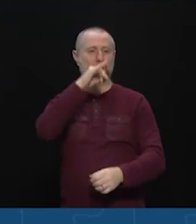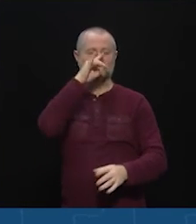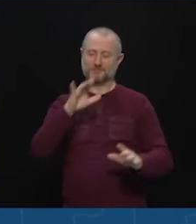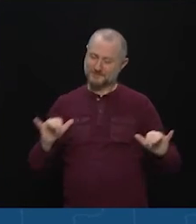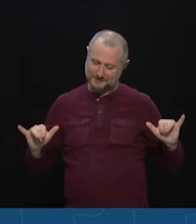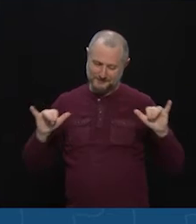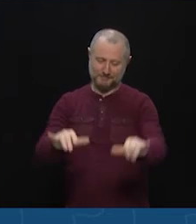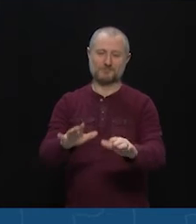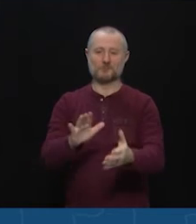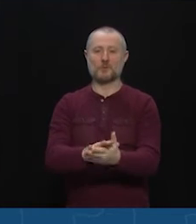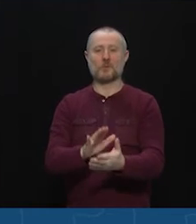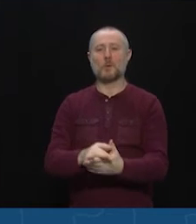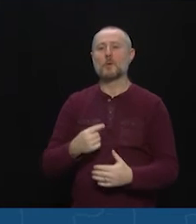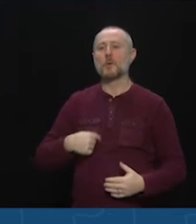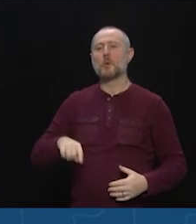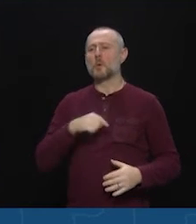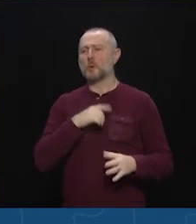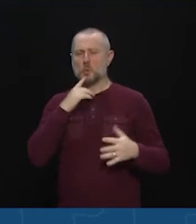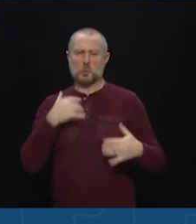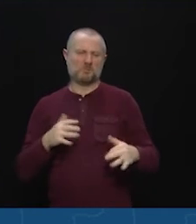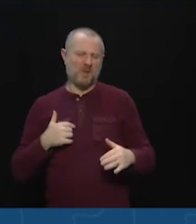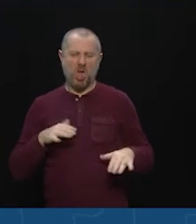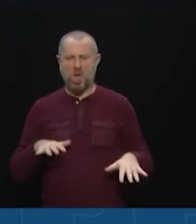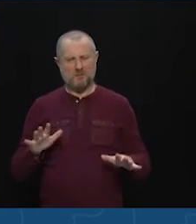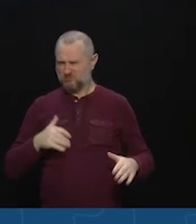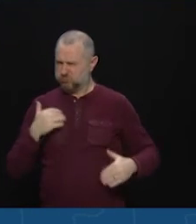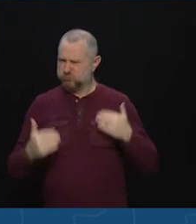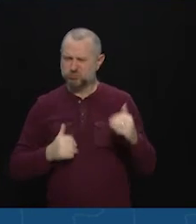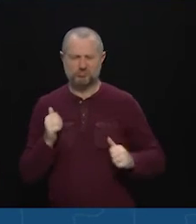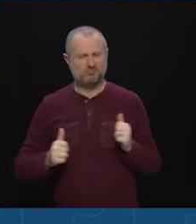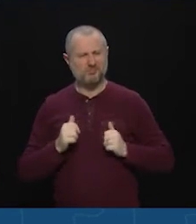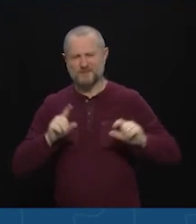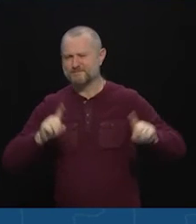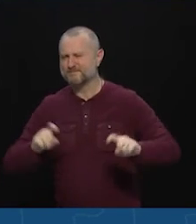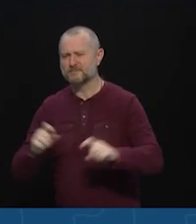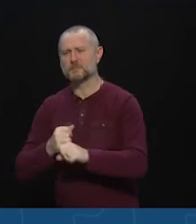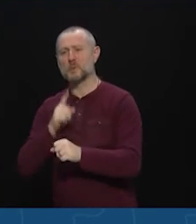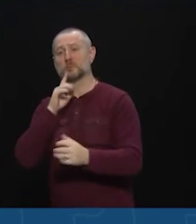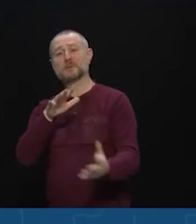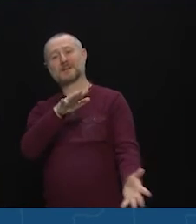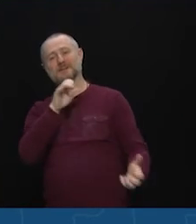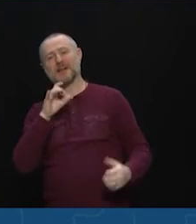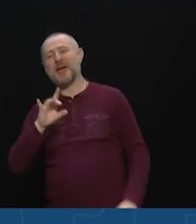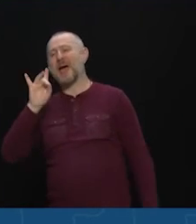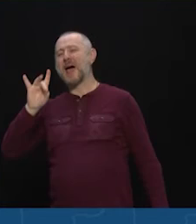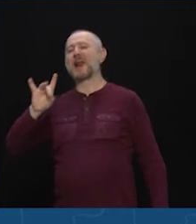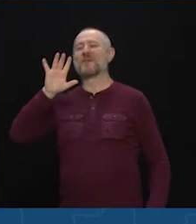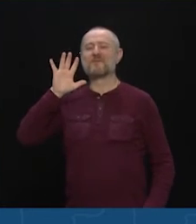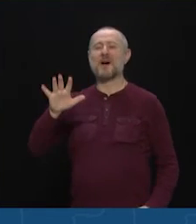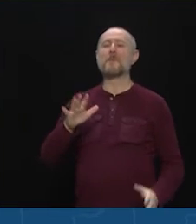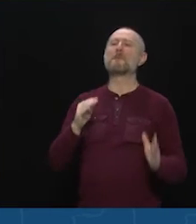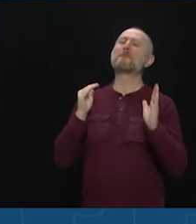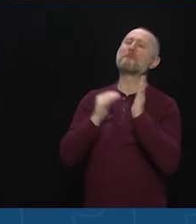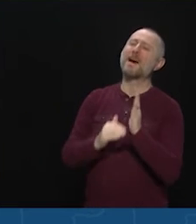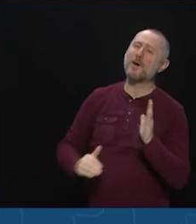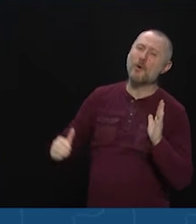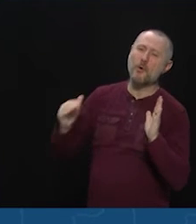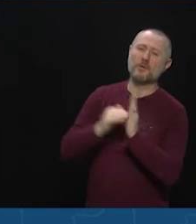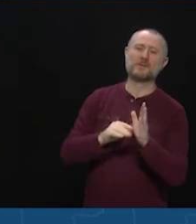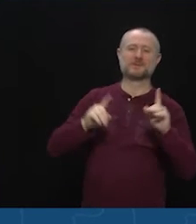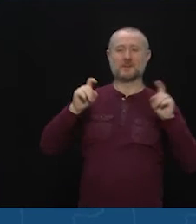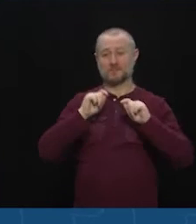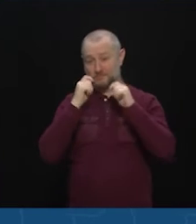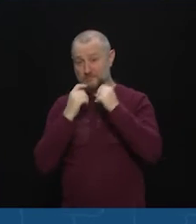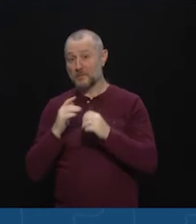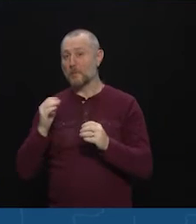more testing kits. We ordered up to 85 million. We're 85 million. That's getting more than any state in the nation. But I said, I want to make